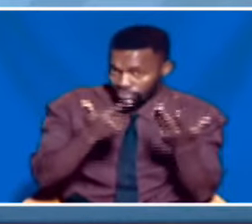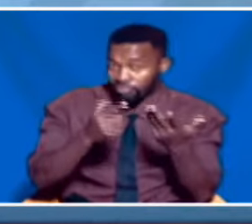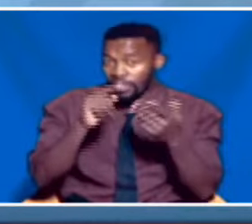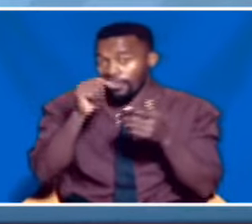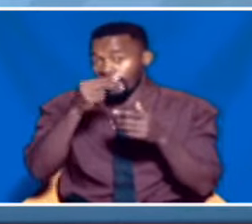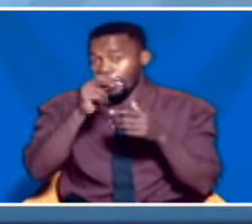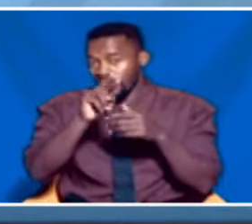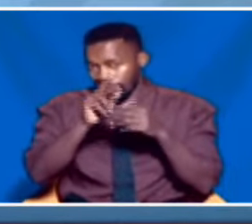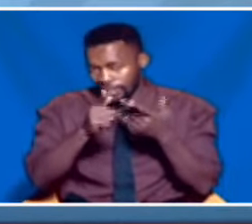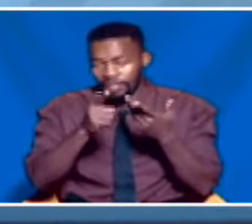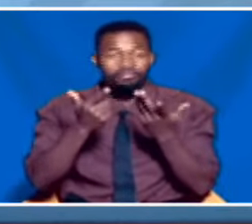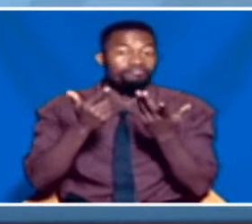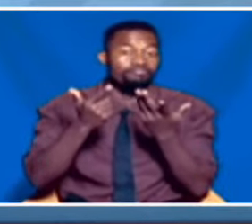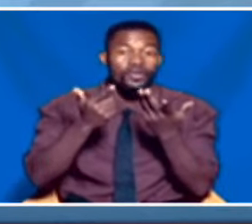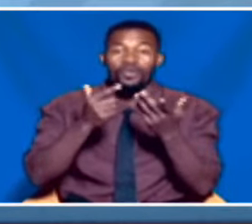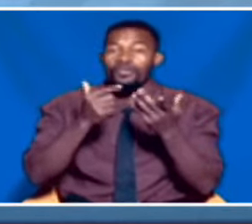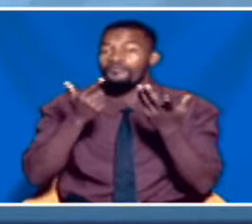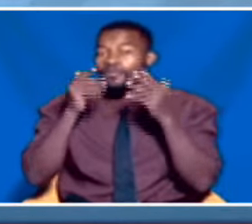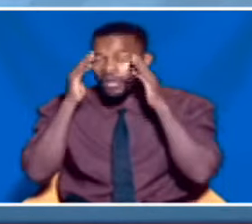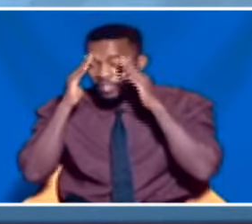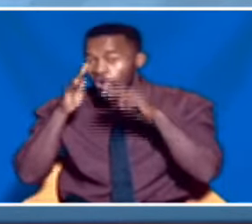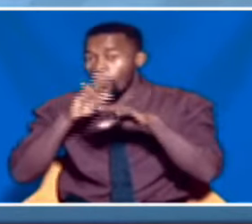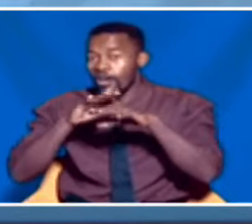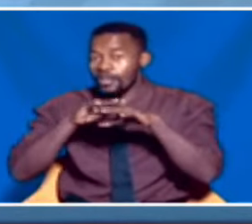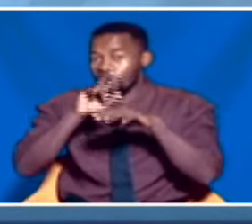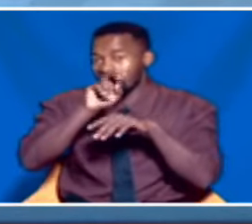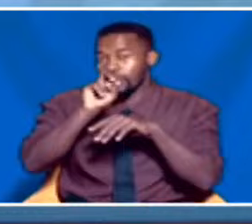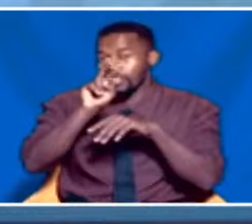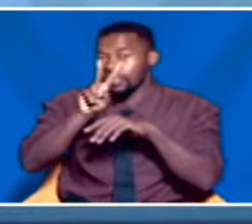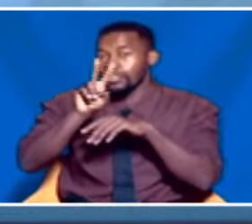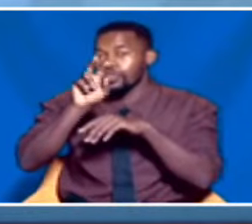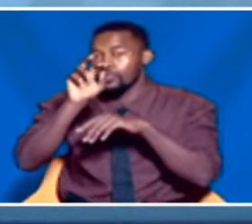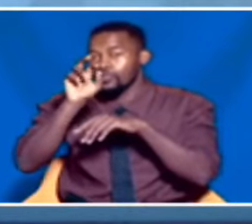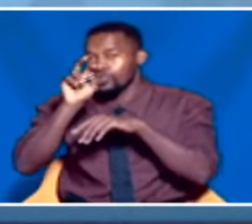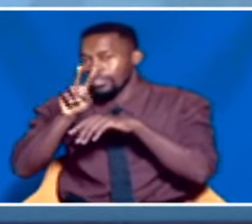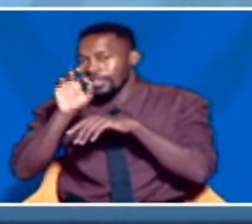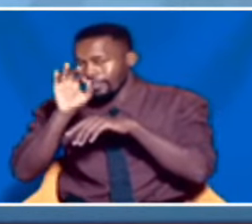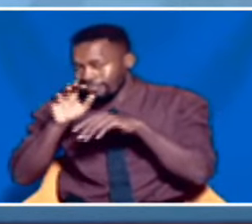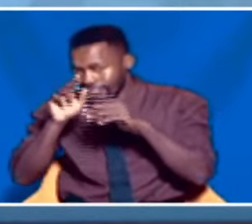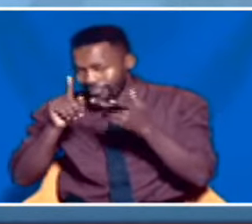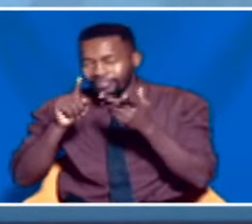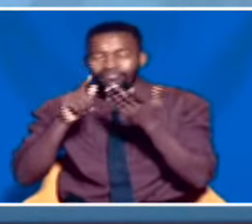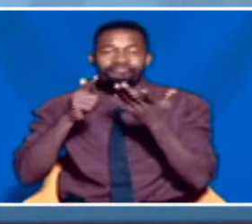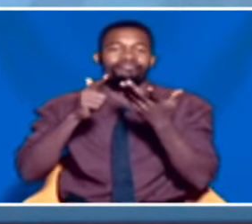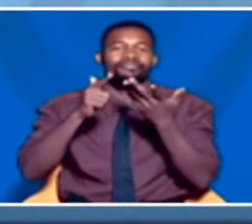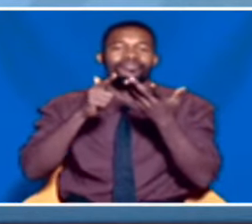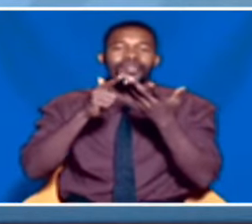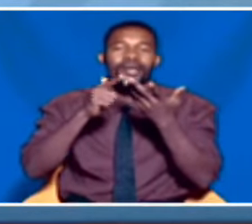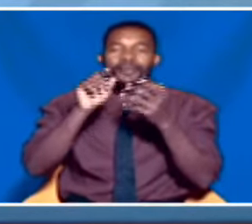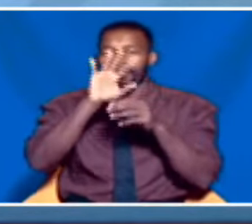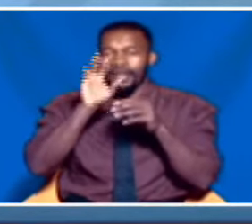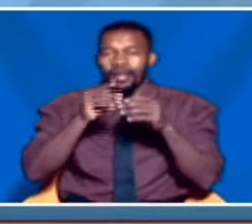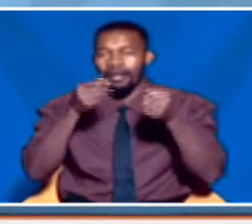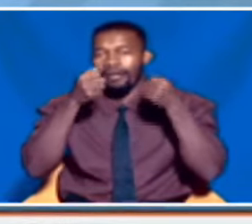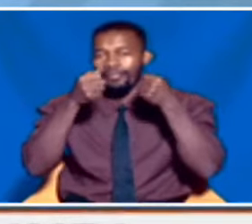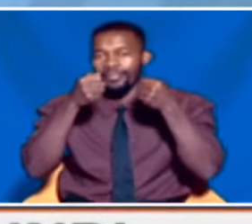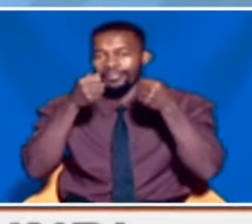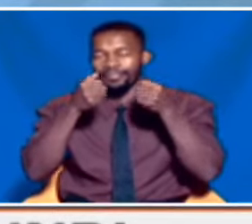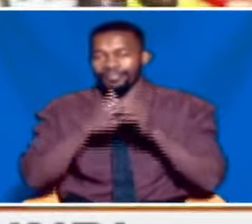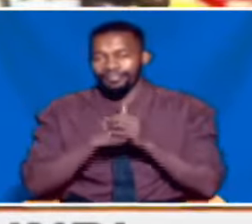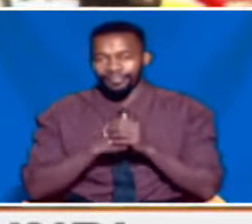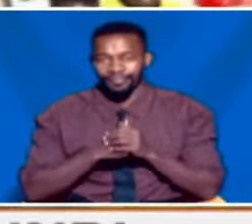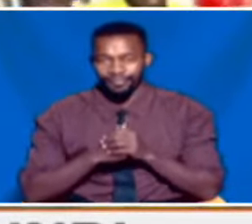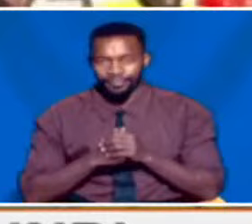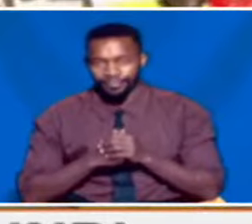2026 FIFA World Cup qualifier match against Burundi Friday away in Lilongwe, Malawi.